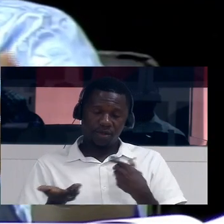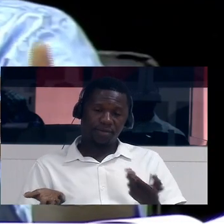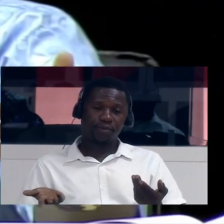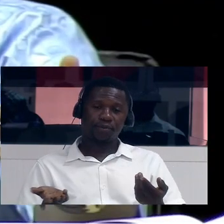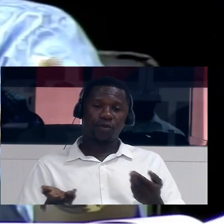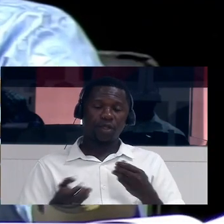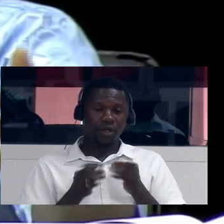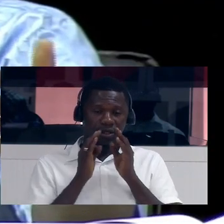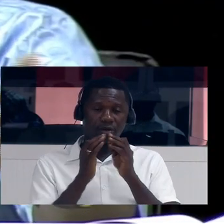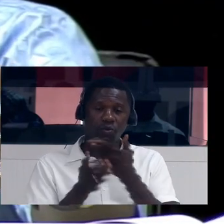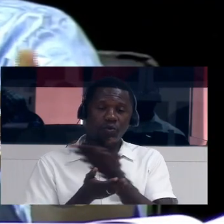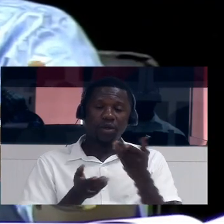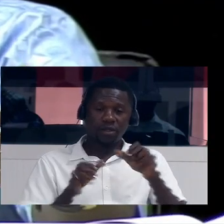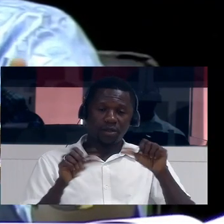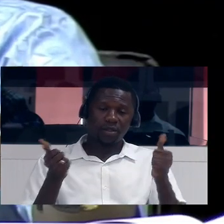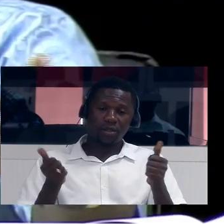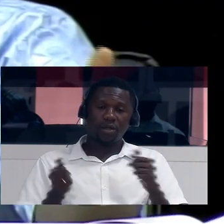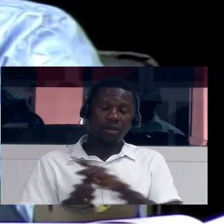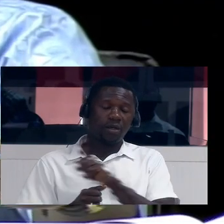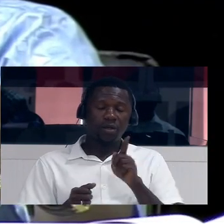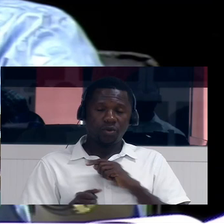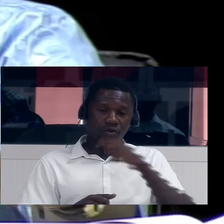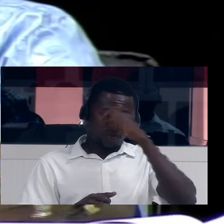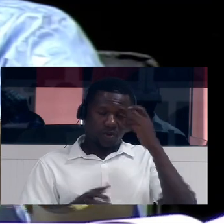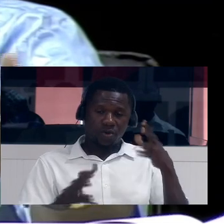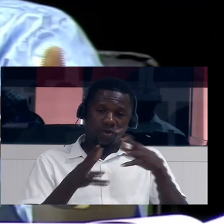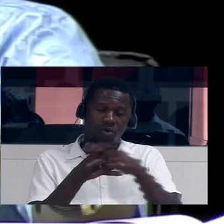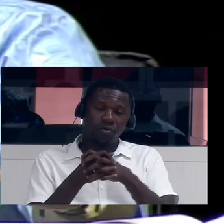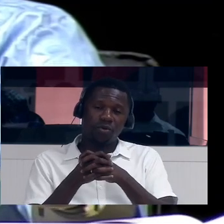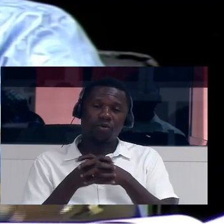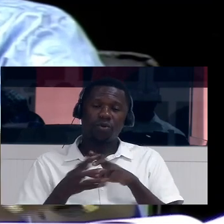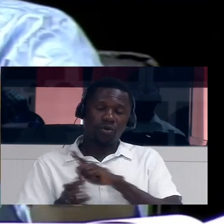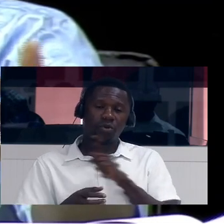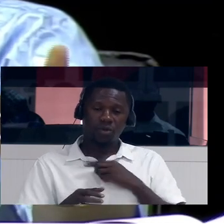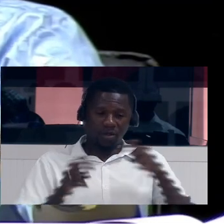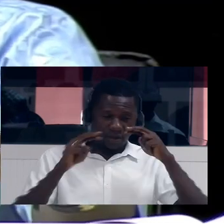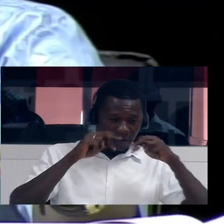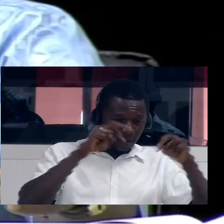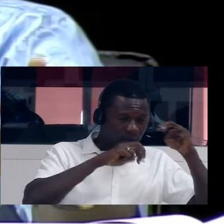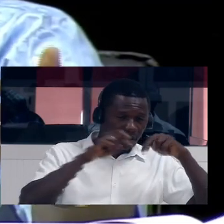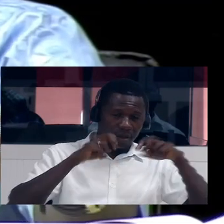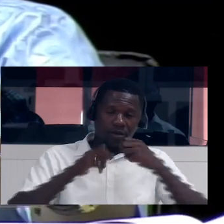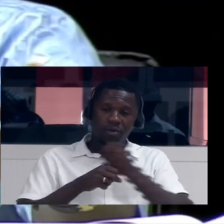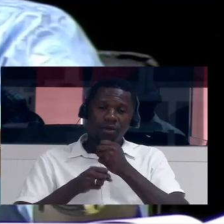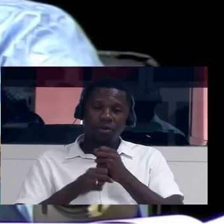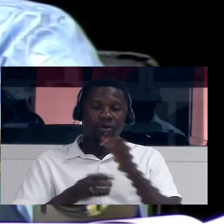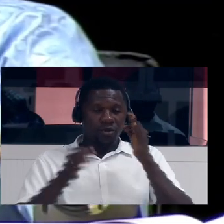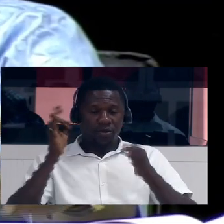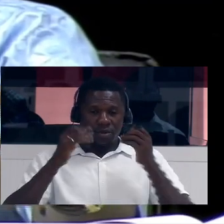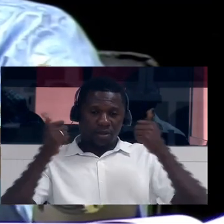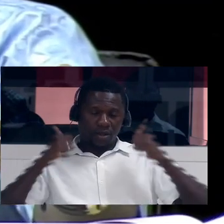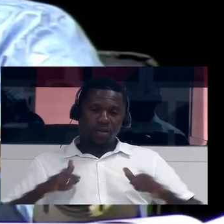where it starts, and they will work in collaboration with us on the investigation in order to ensure justice is